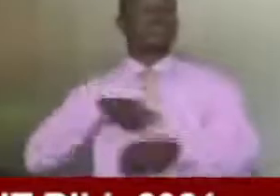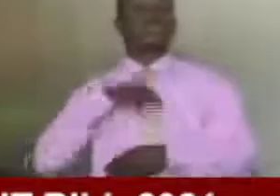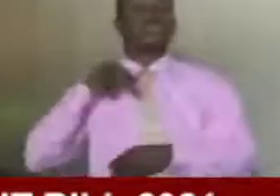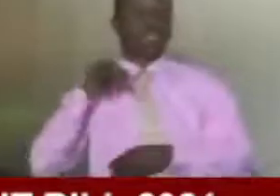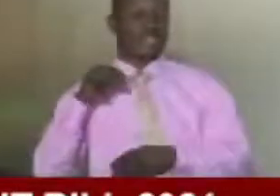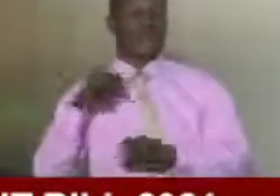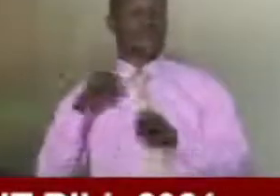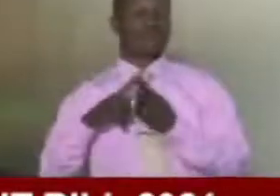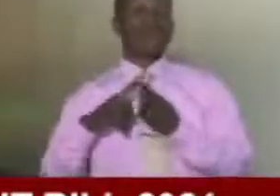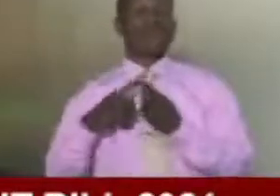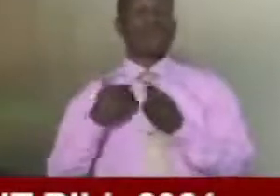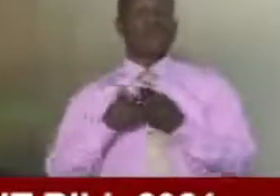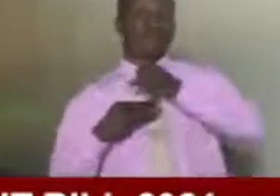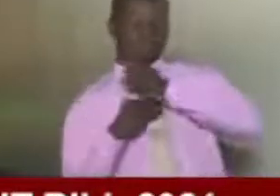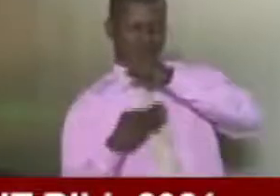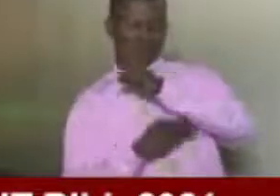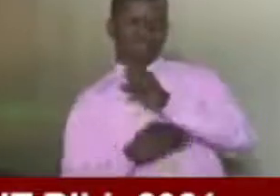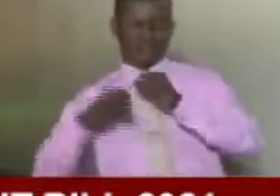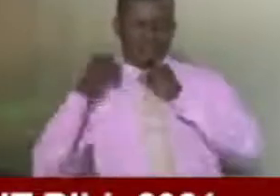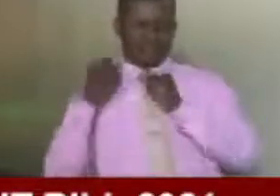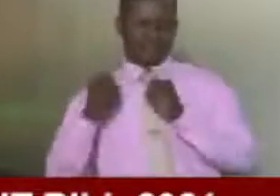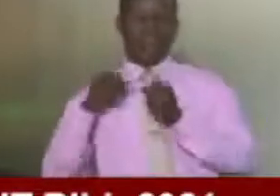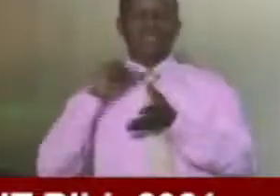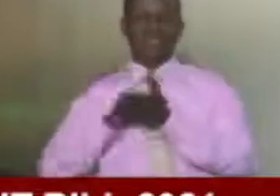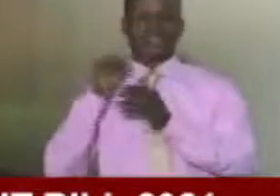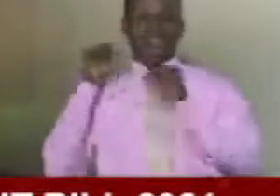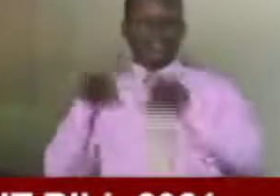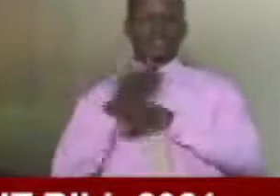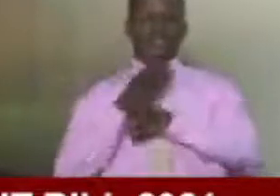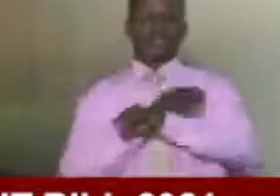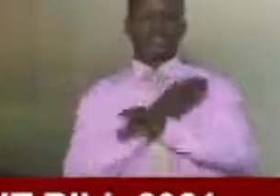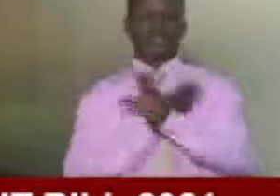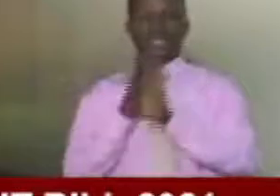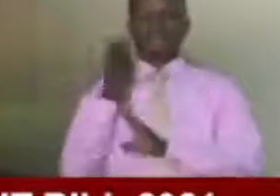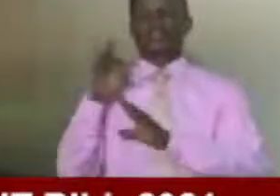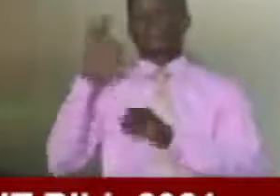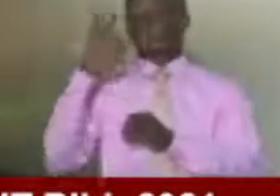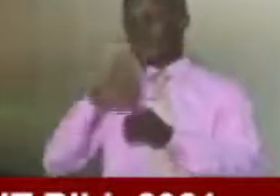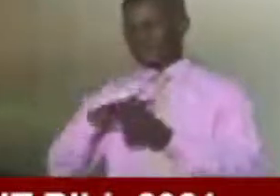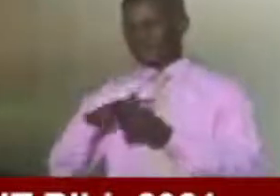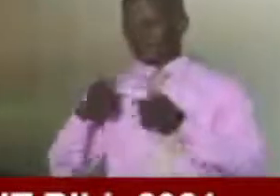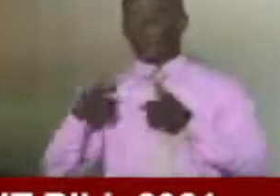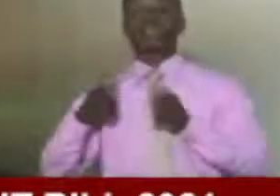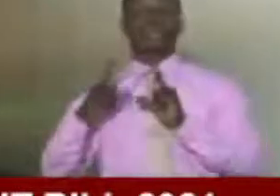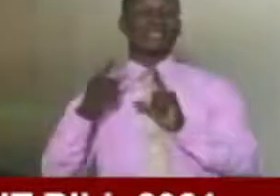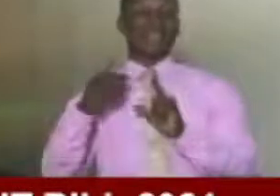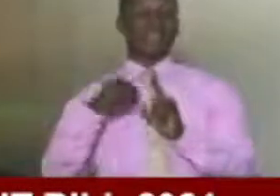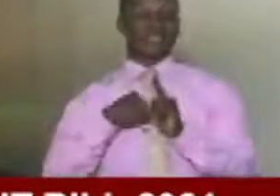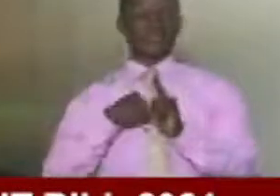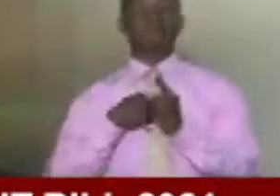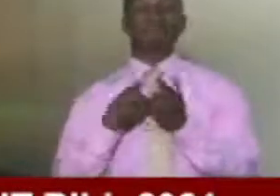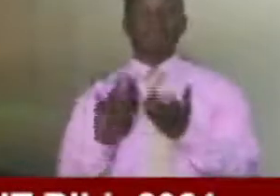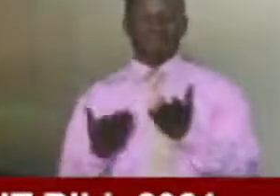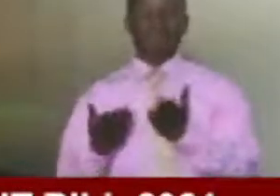have some fundamental elements that can improve the integrity of the elections. Let this be passed